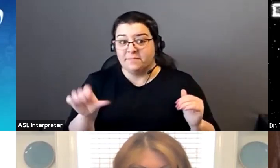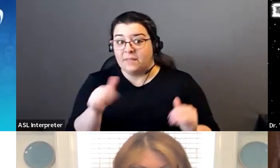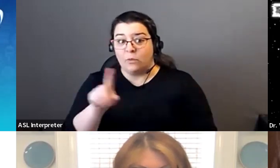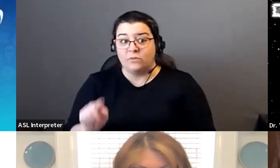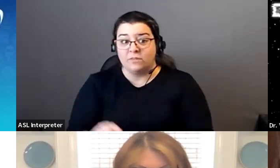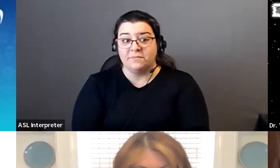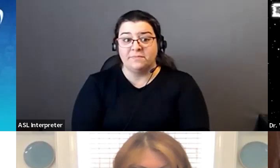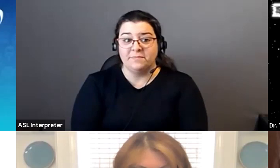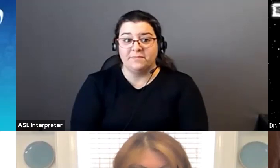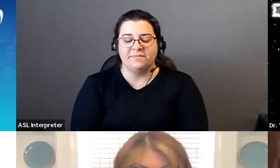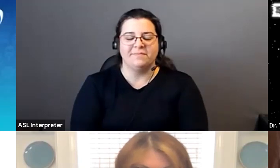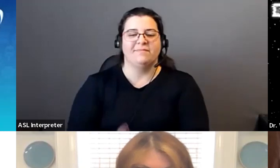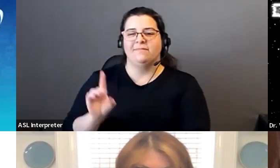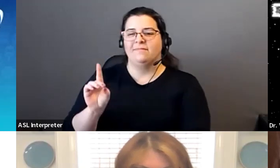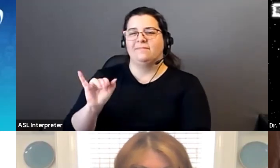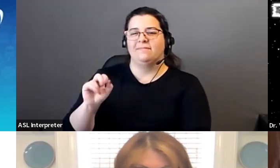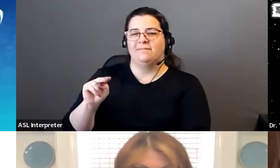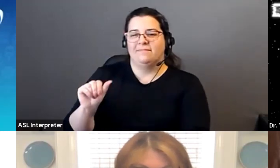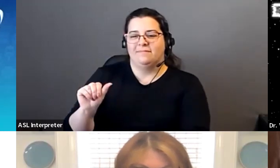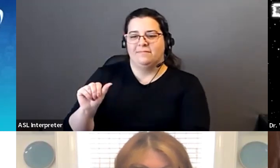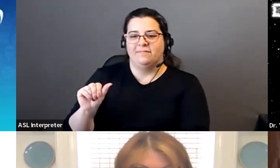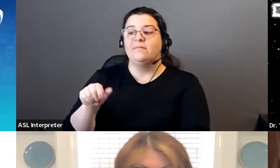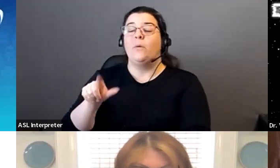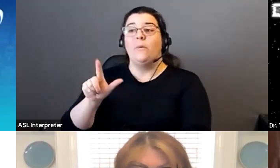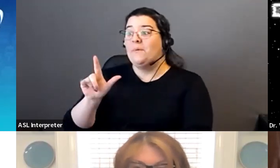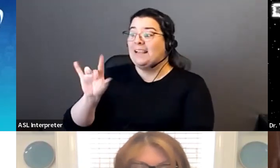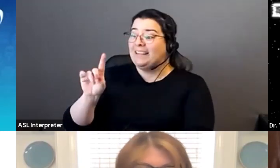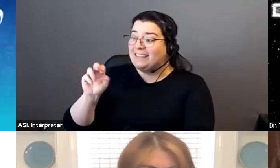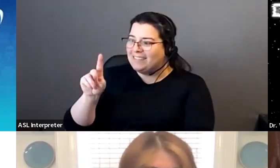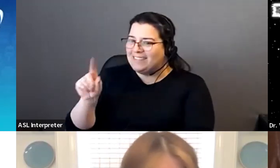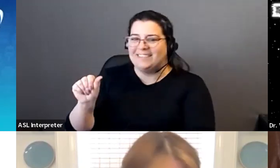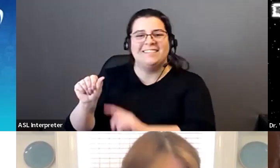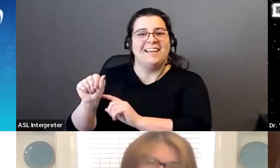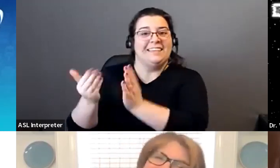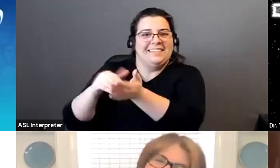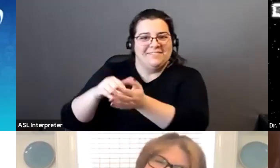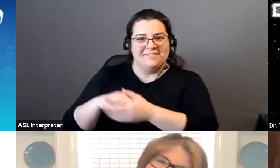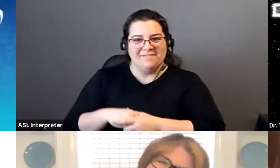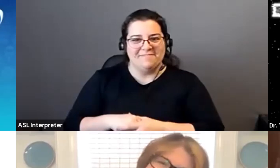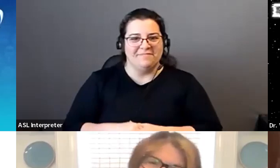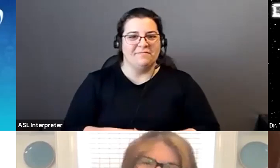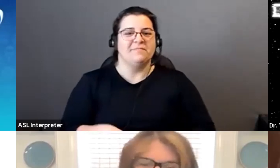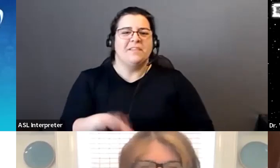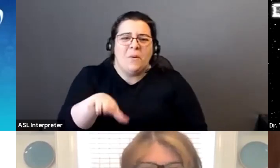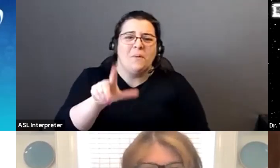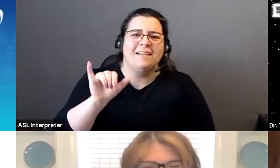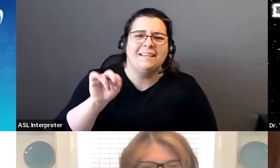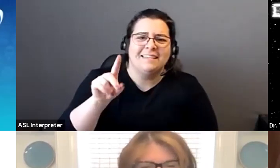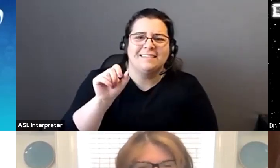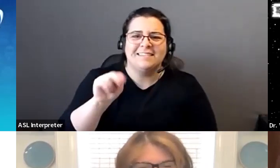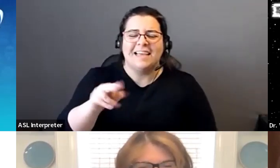Let's see. We have one from a follow-up from Lyndon. Thank you, Lyndon. Yeah. Hi, Lyndon. I'd love to hear her. I'd love to hear your